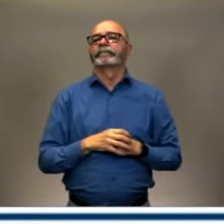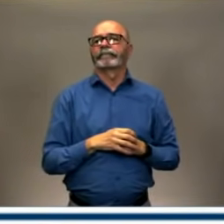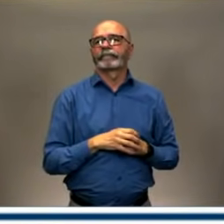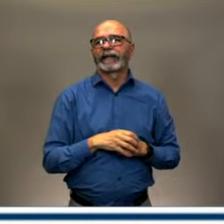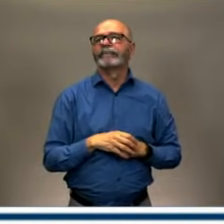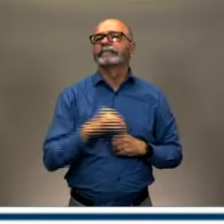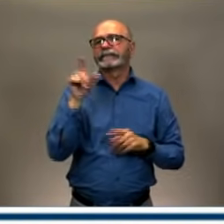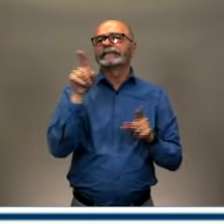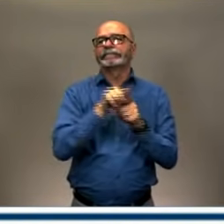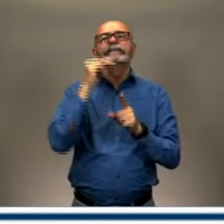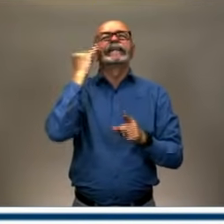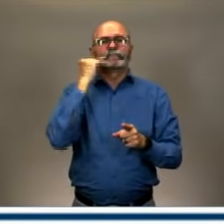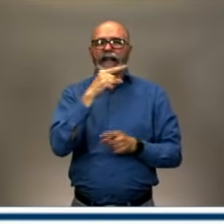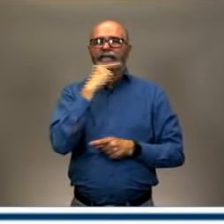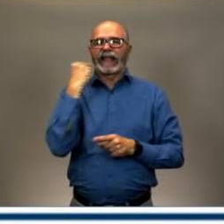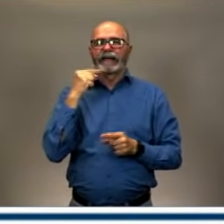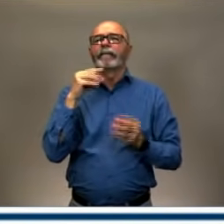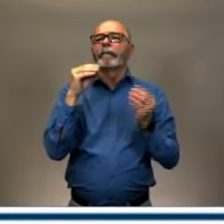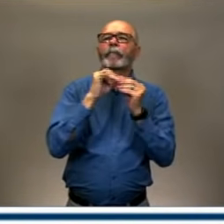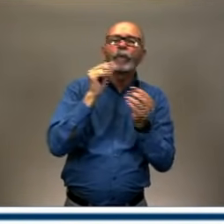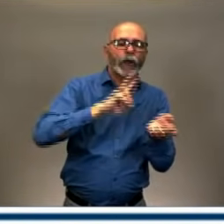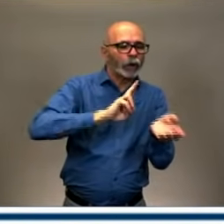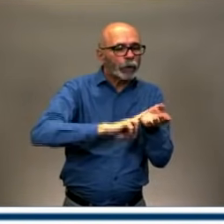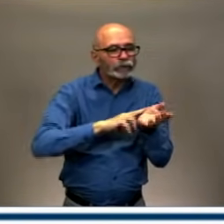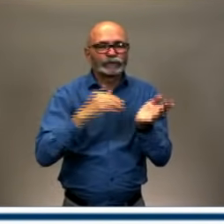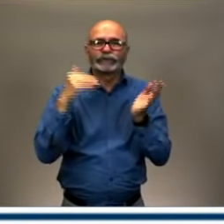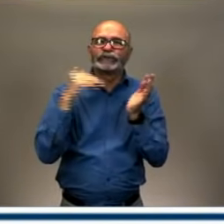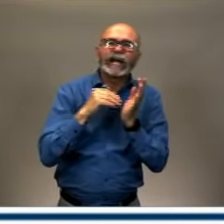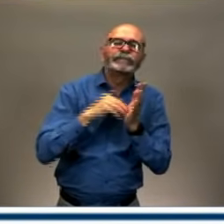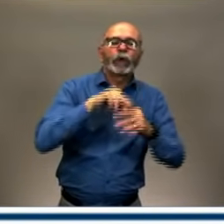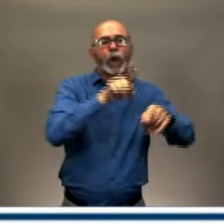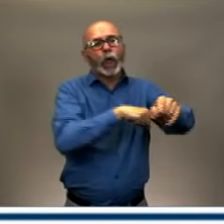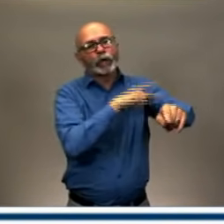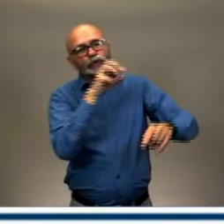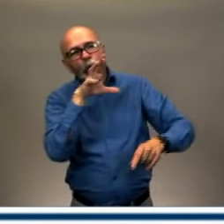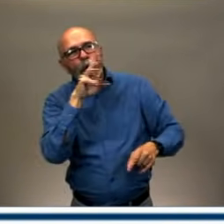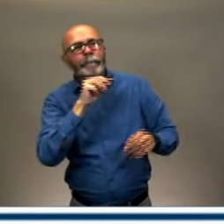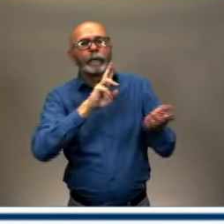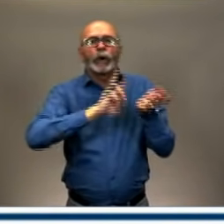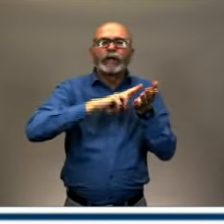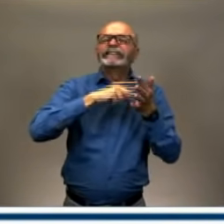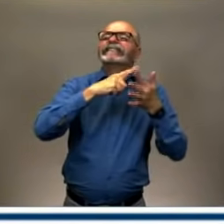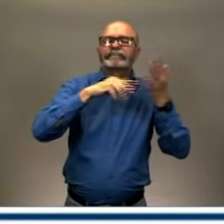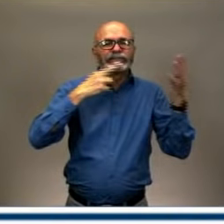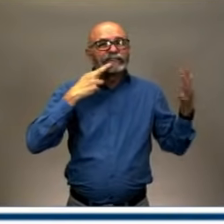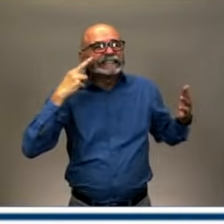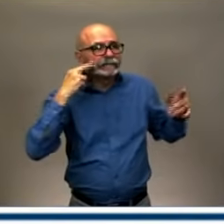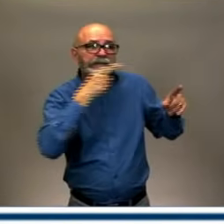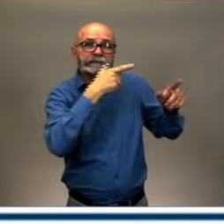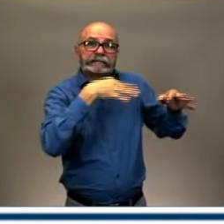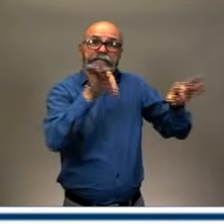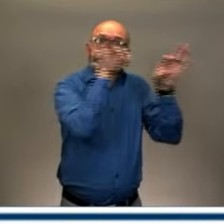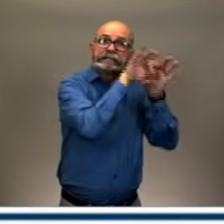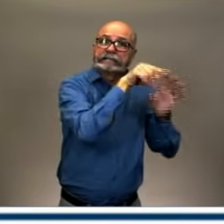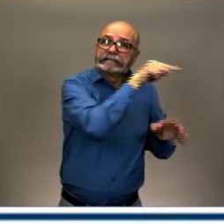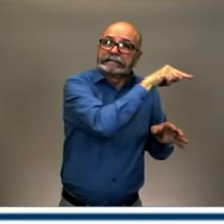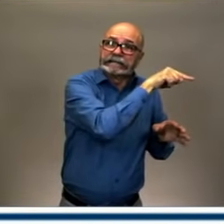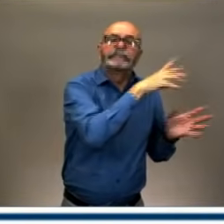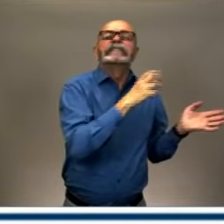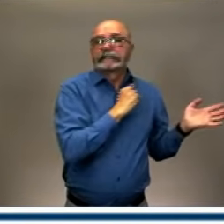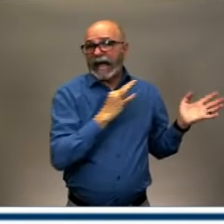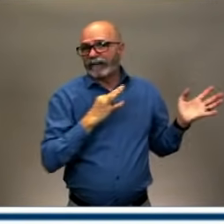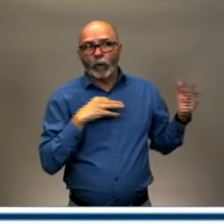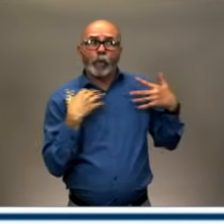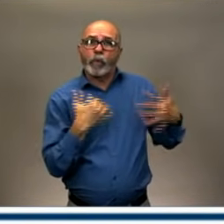Halifax, for acute care healthcare workers, long-term care residents, long-term care staff who are able to come to